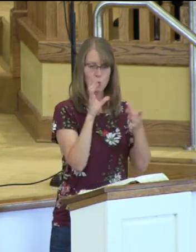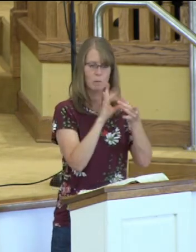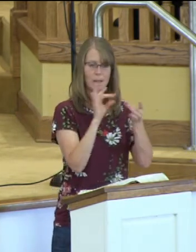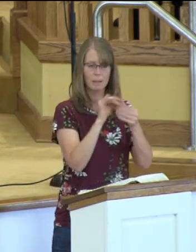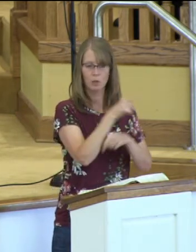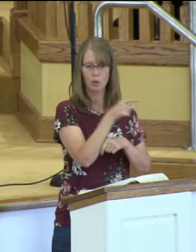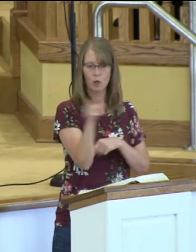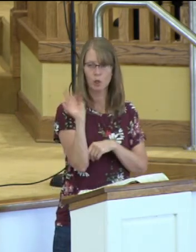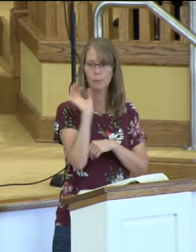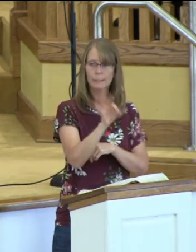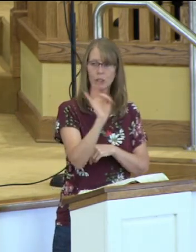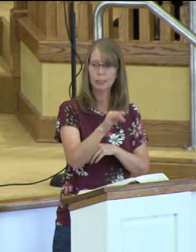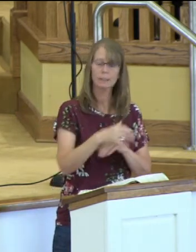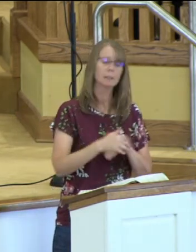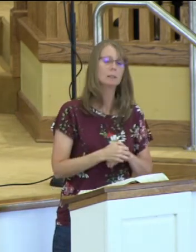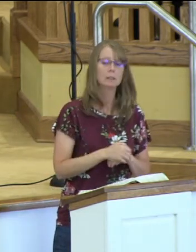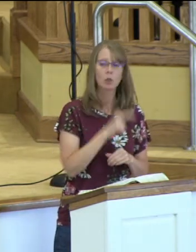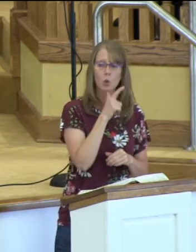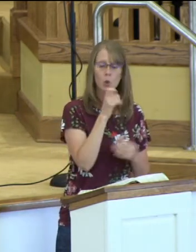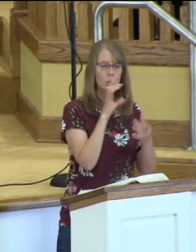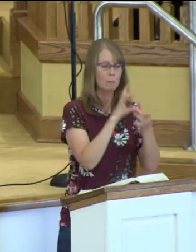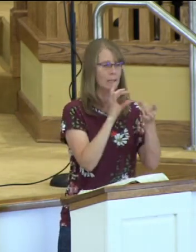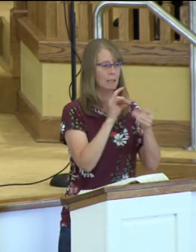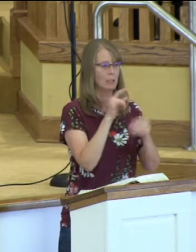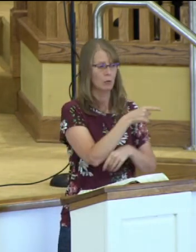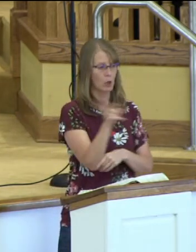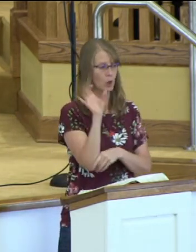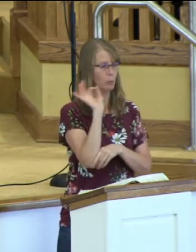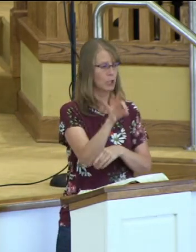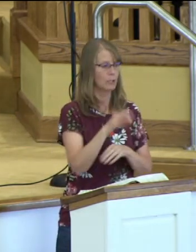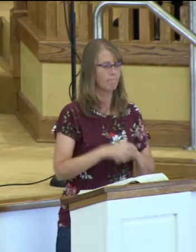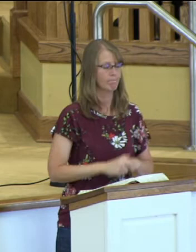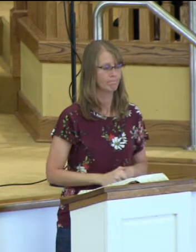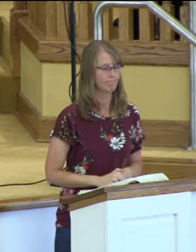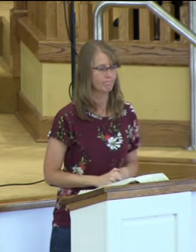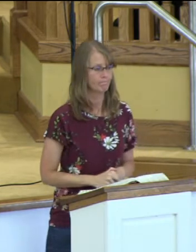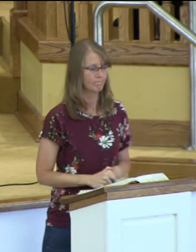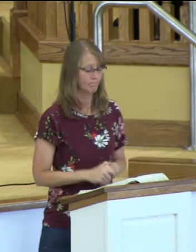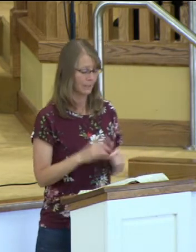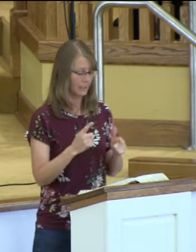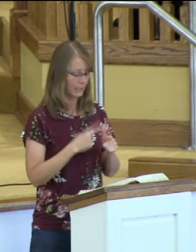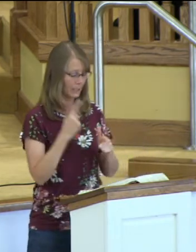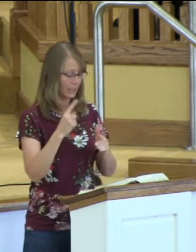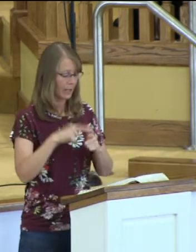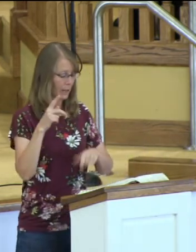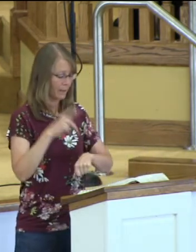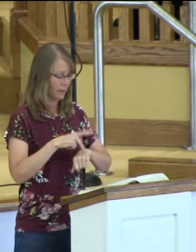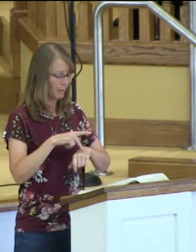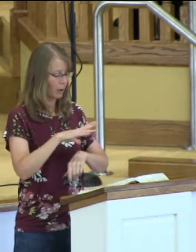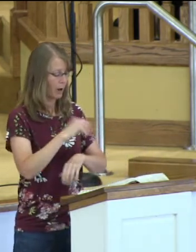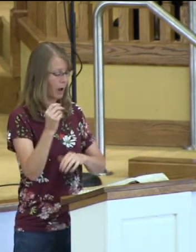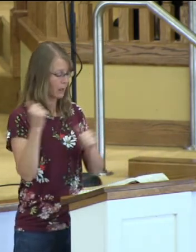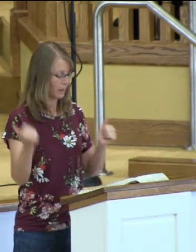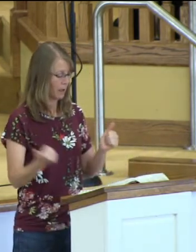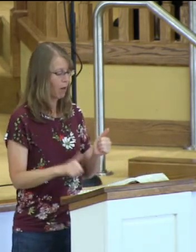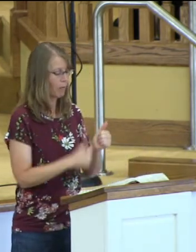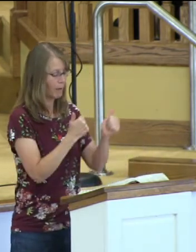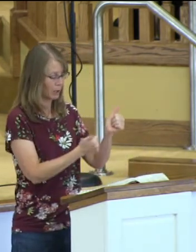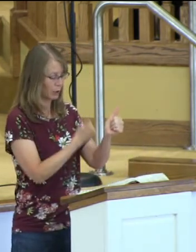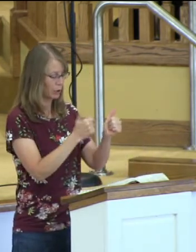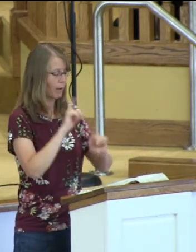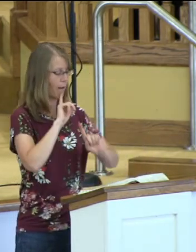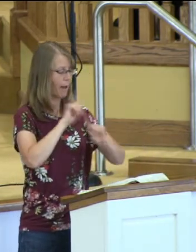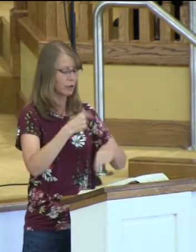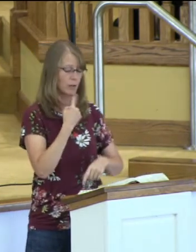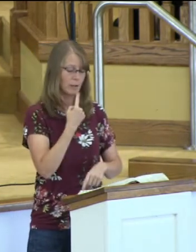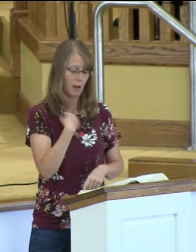preaching? Whose message are you preaching? Then Peter and the other apostles answered and